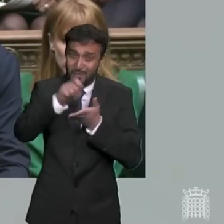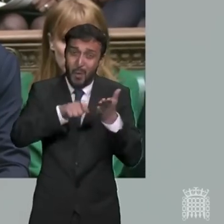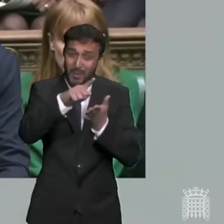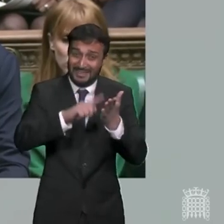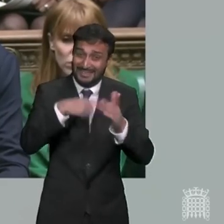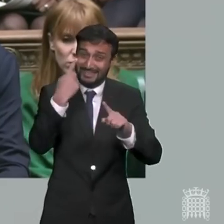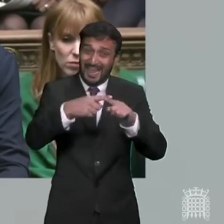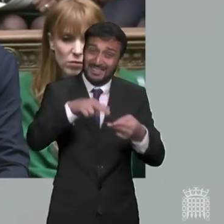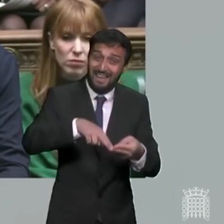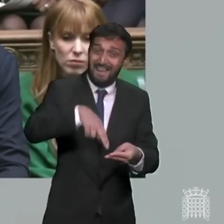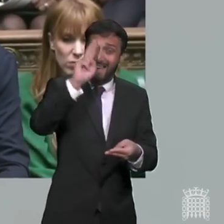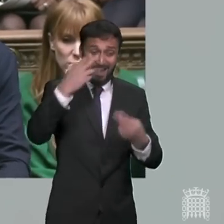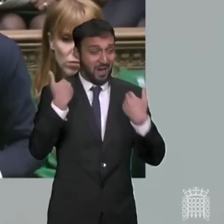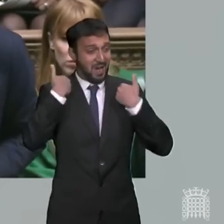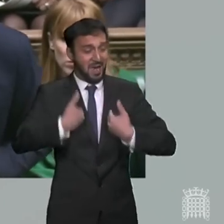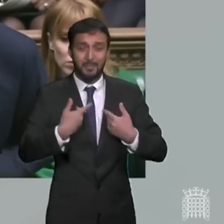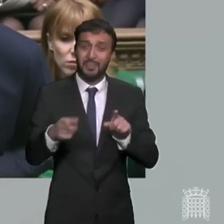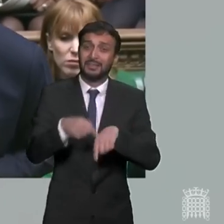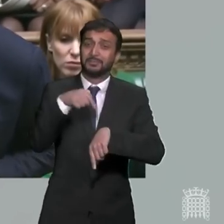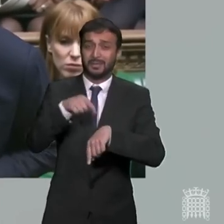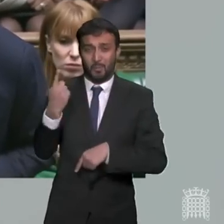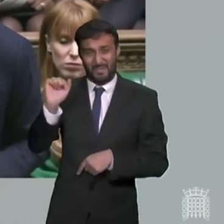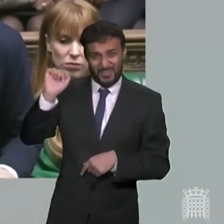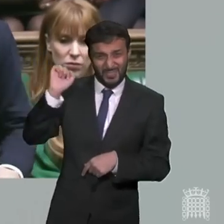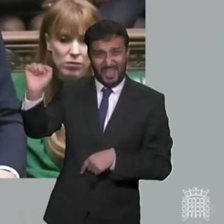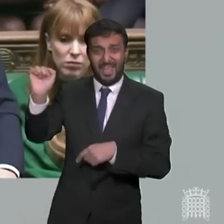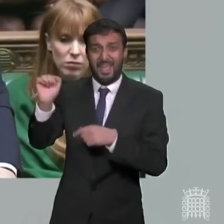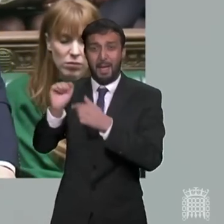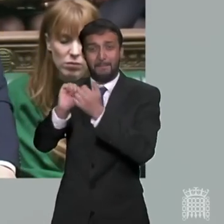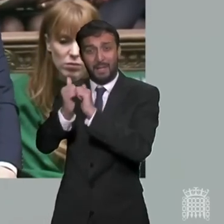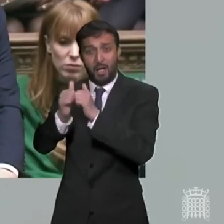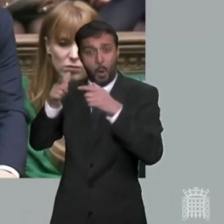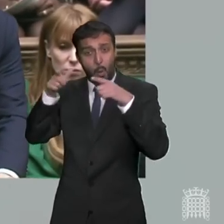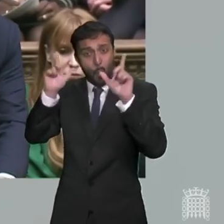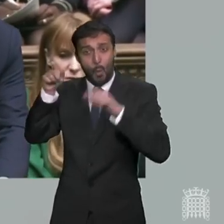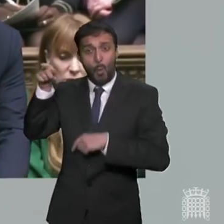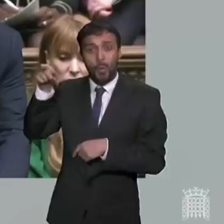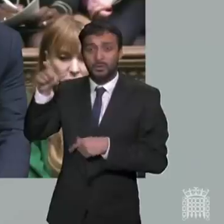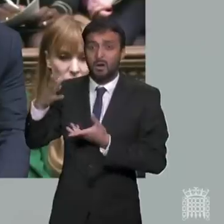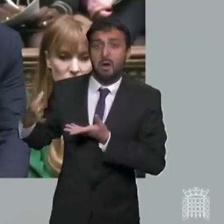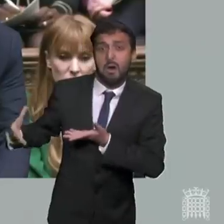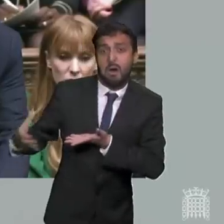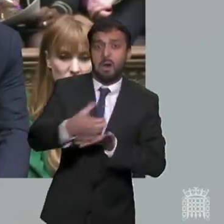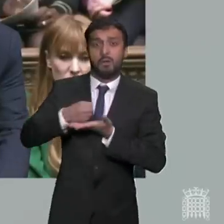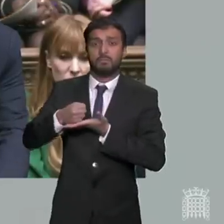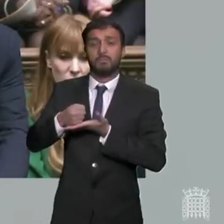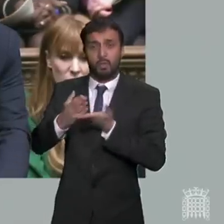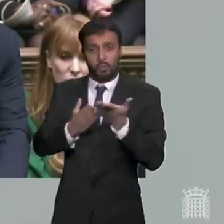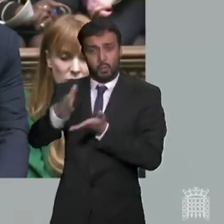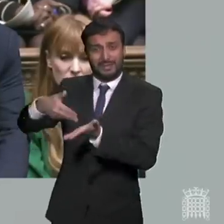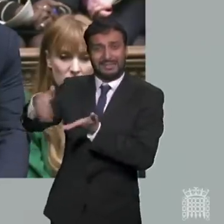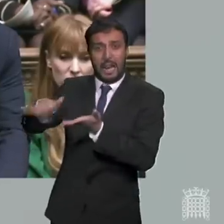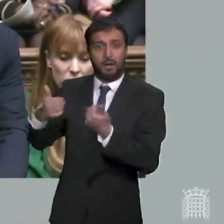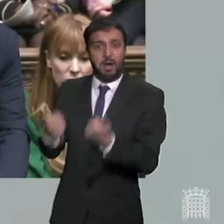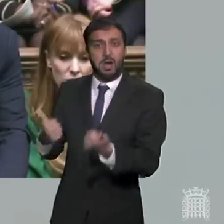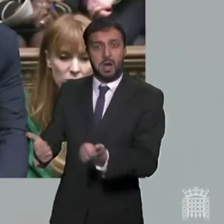peers pocketed millions flogging dodgy PPE. You should be ashamed. Now, Mr. Speaker, I want to raise something